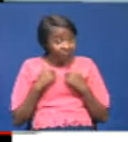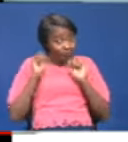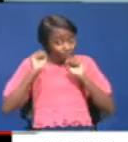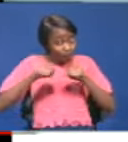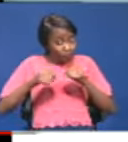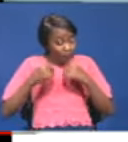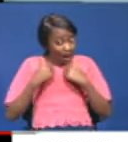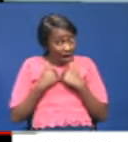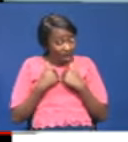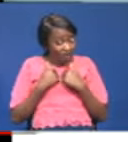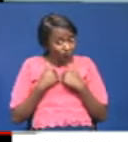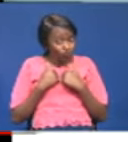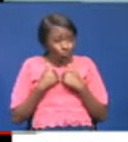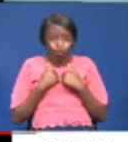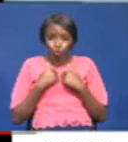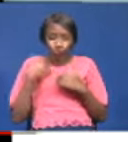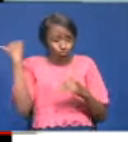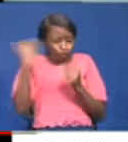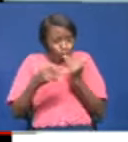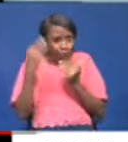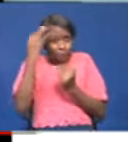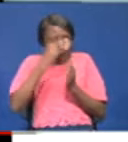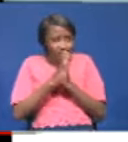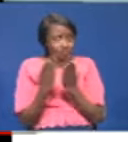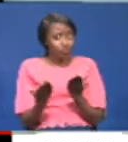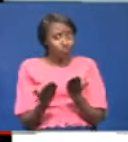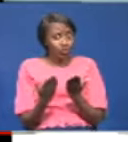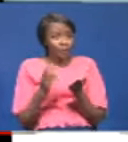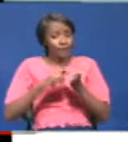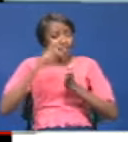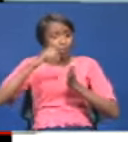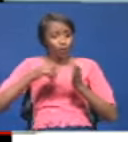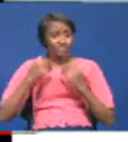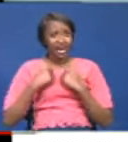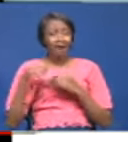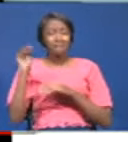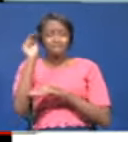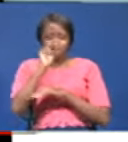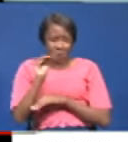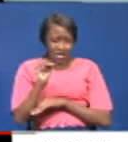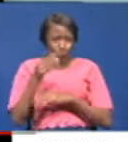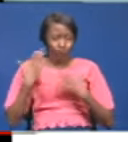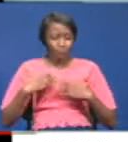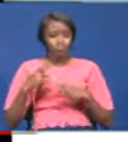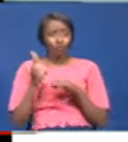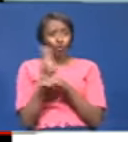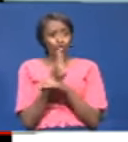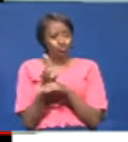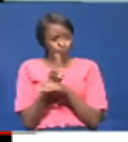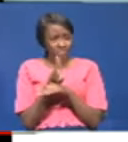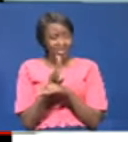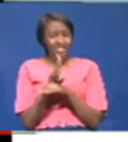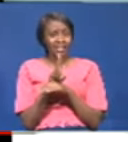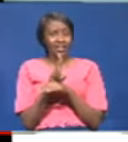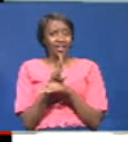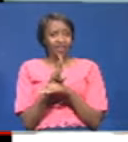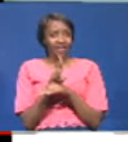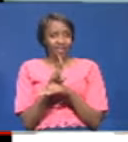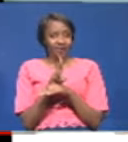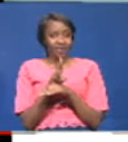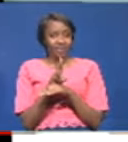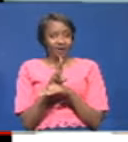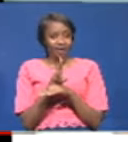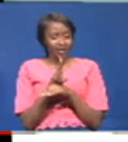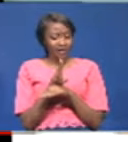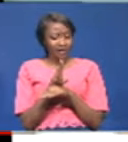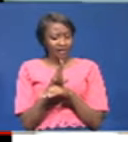suspend Facebook, considering that it has like millions of users who are majority in other countries, from Africa, in other countries. Even understand